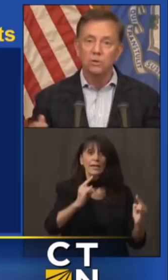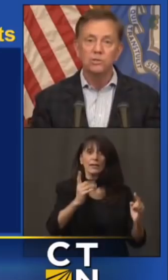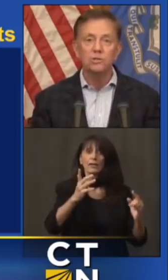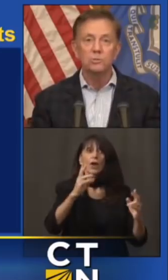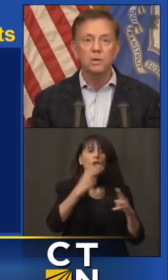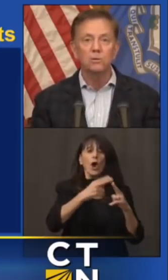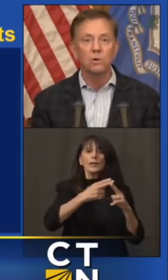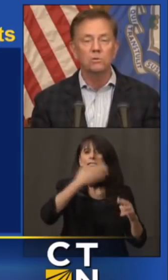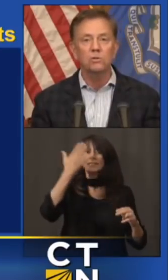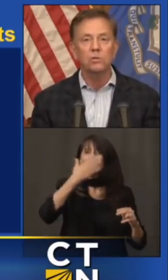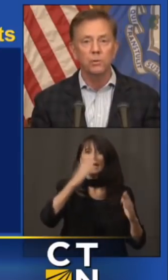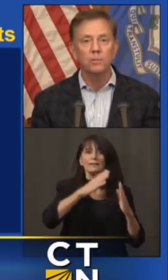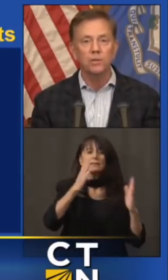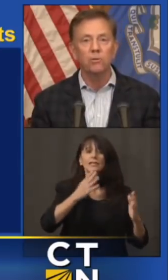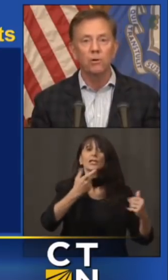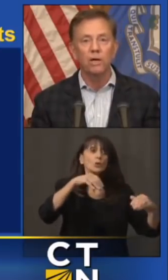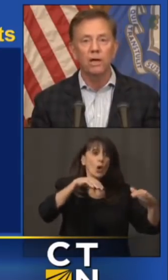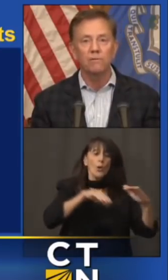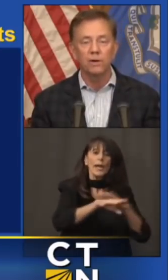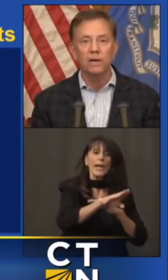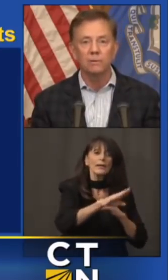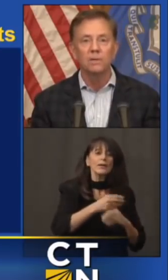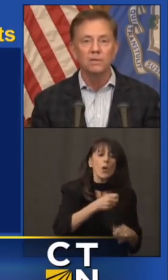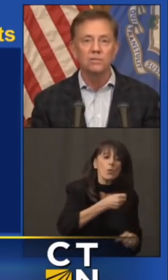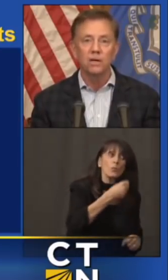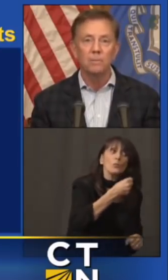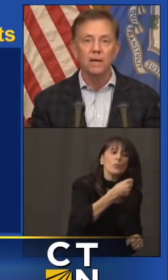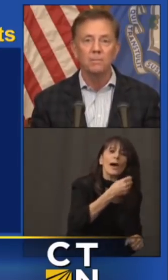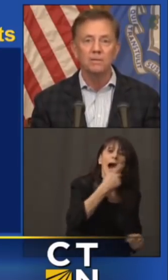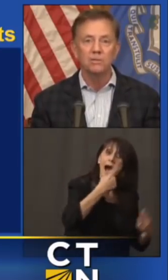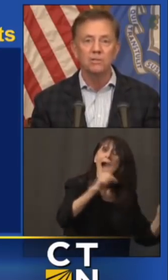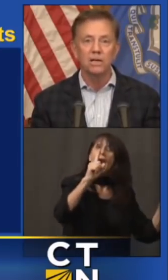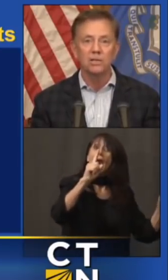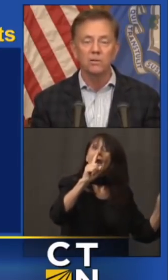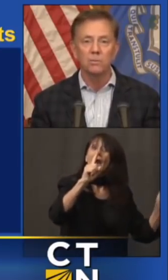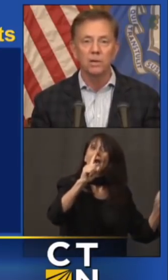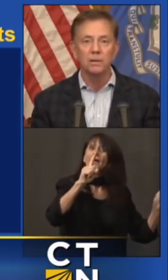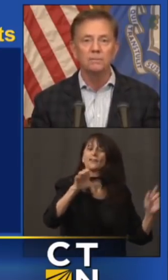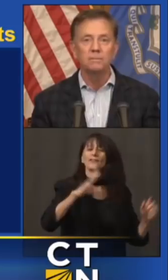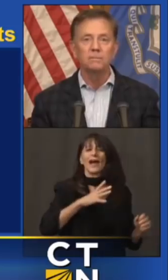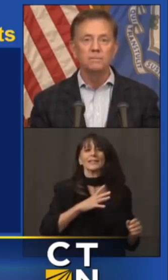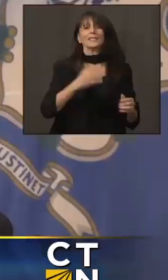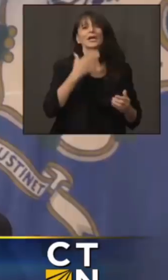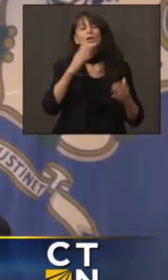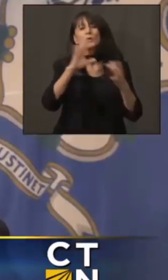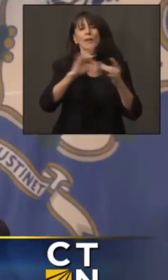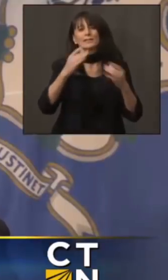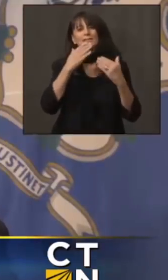as long as you can smell the roses, you're probably doing okay for now. It's not a bad message. Thanks, everybody.